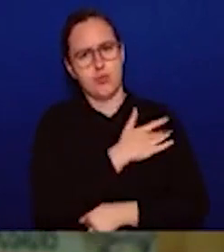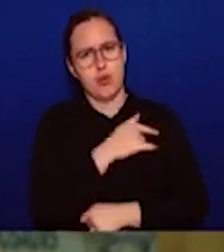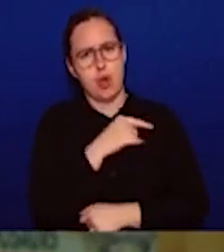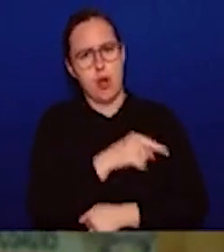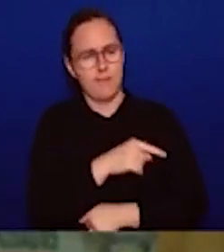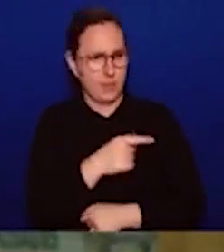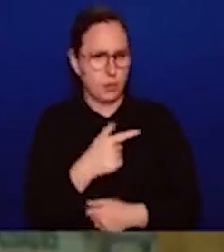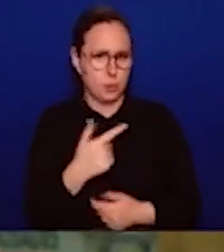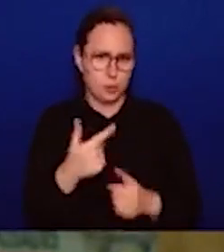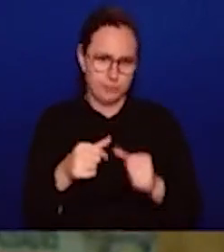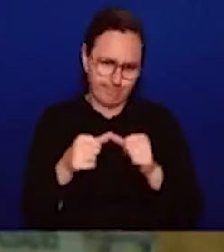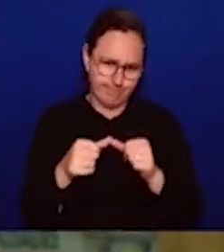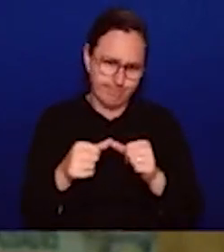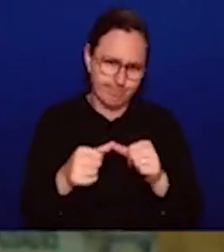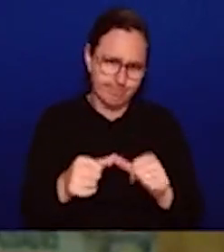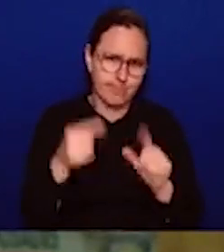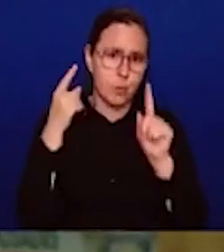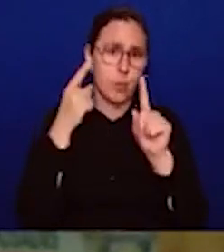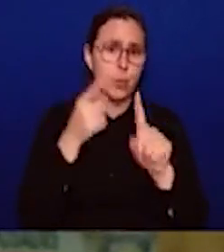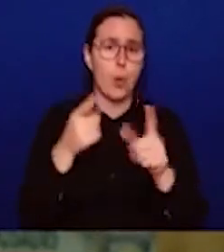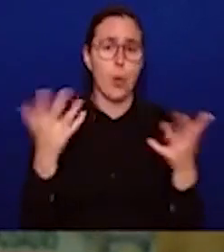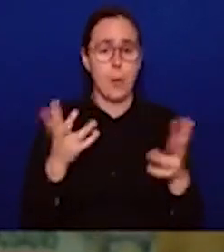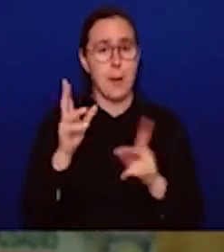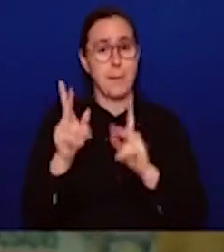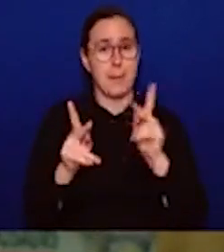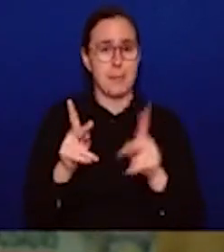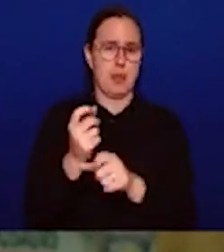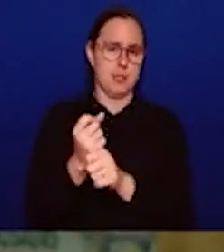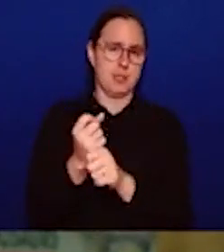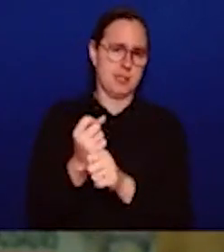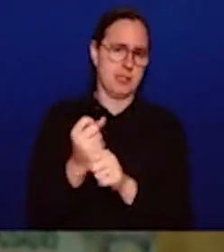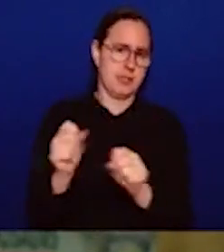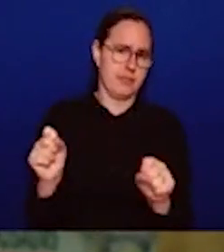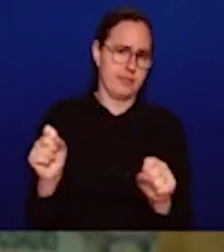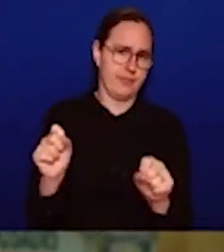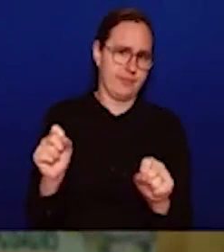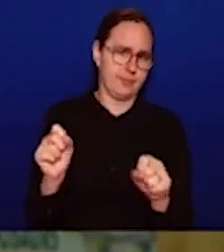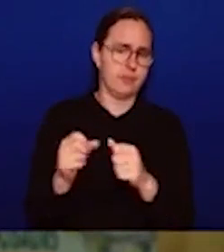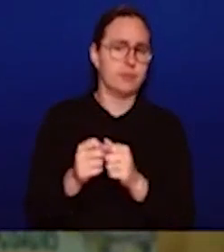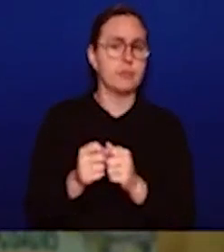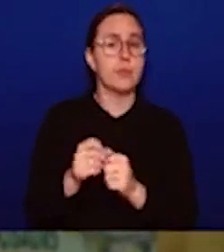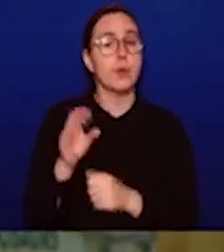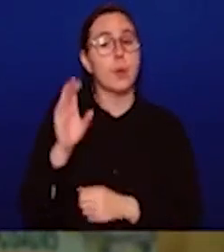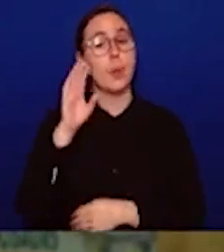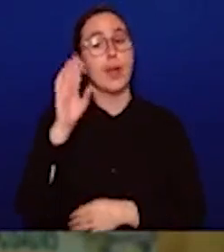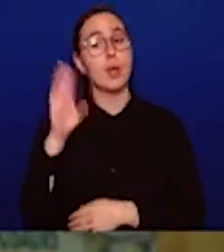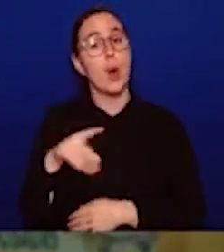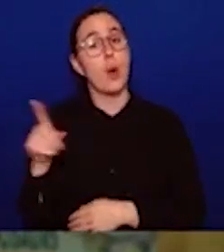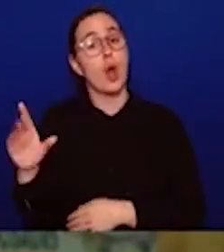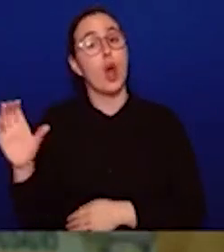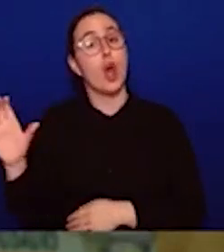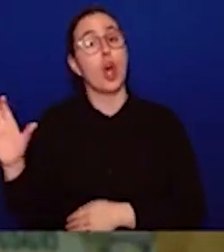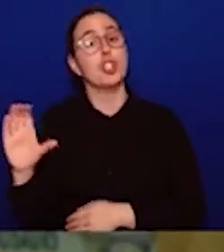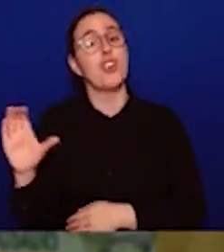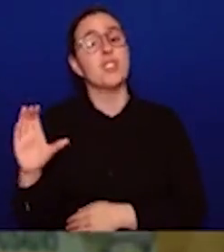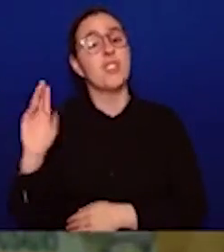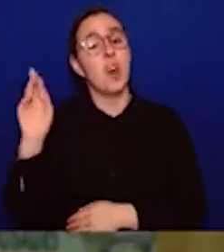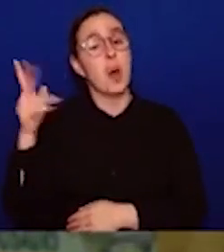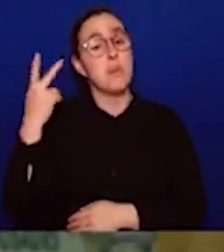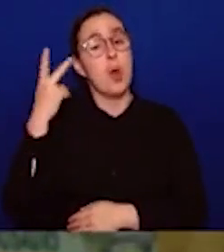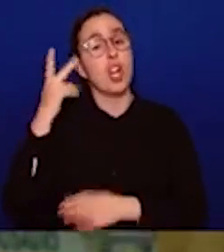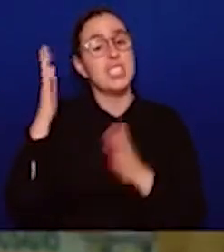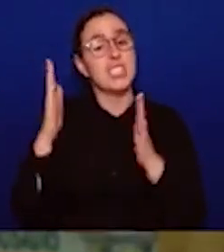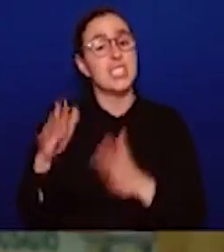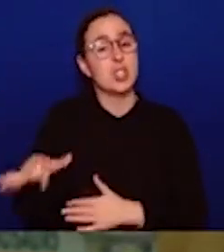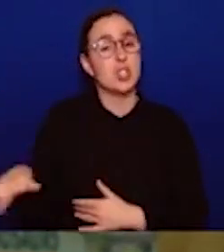unfortunately, that conservative politicians continue to disregard science, disregard data in